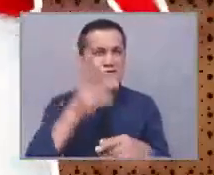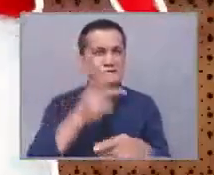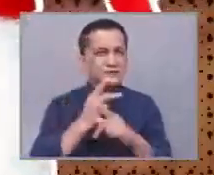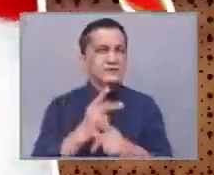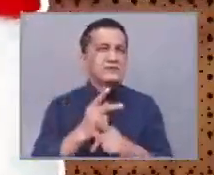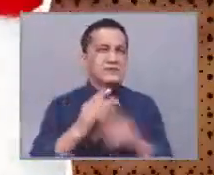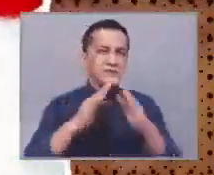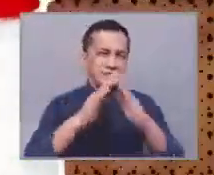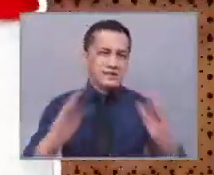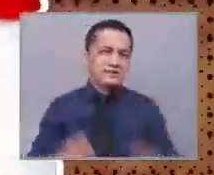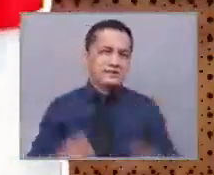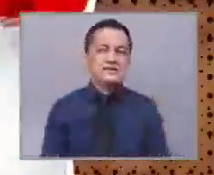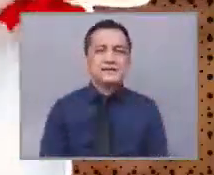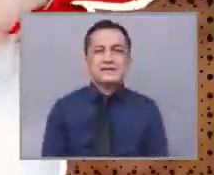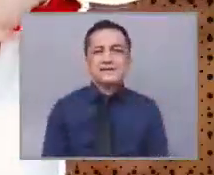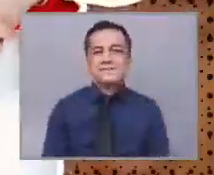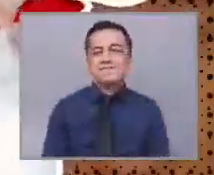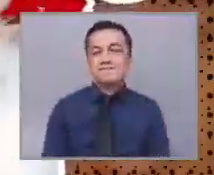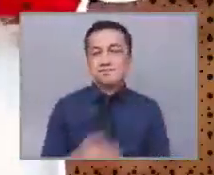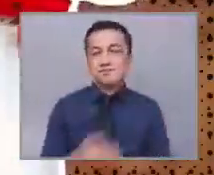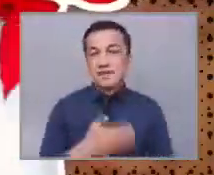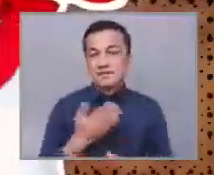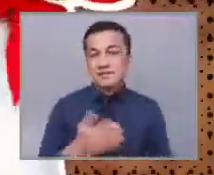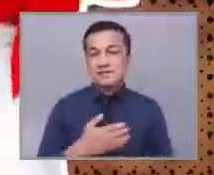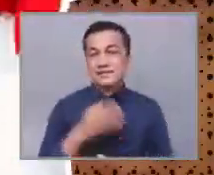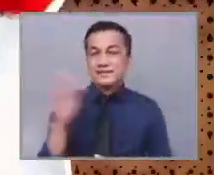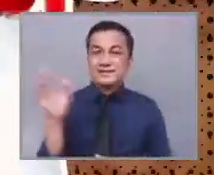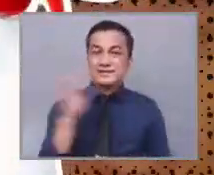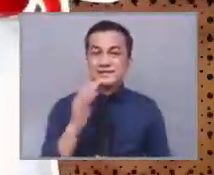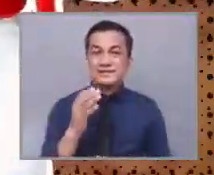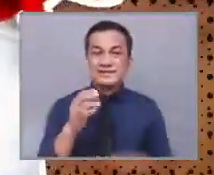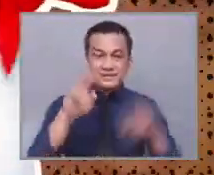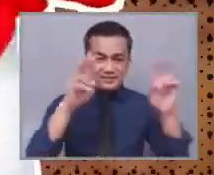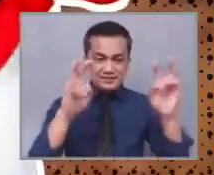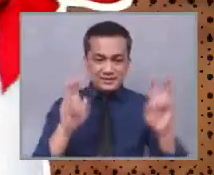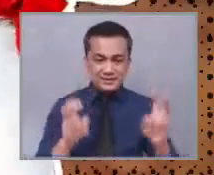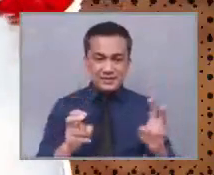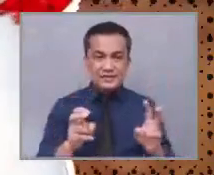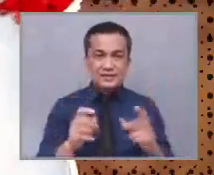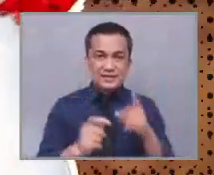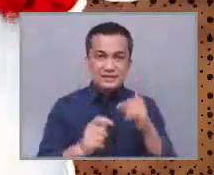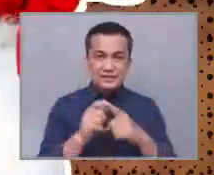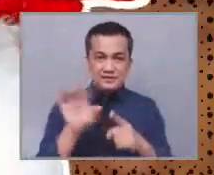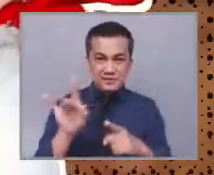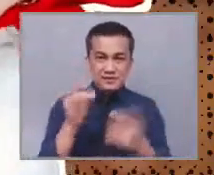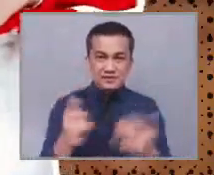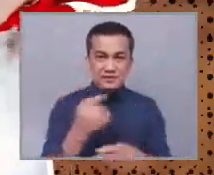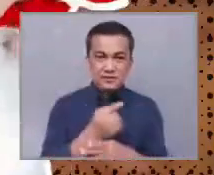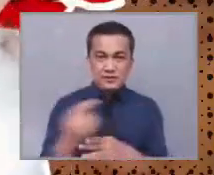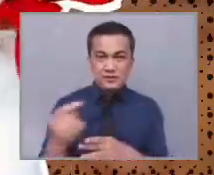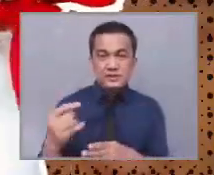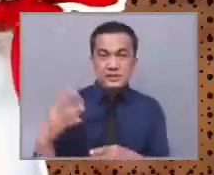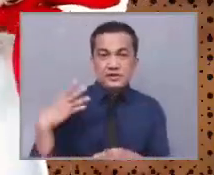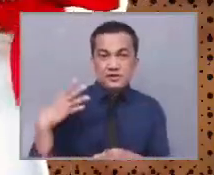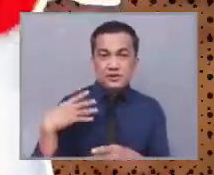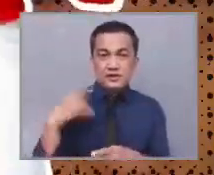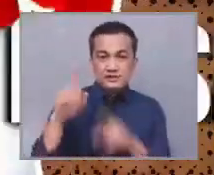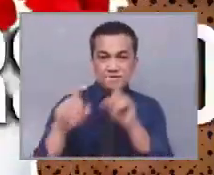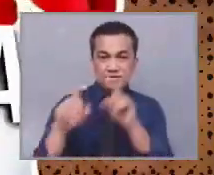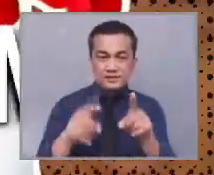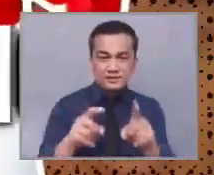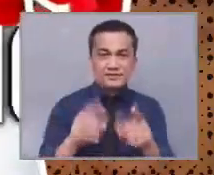Merry Christmas! And that's our topics for this week. Abangan niyo po ang mga susunod nating poll questions through our social media